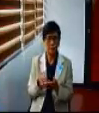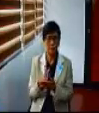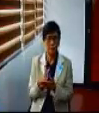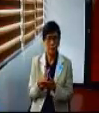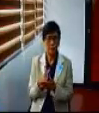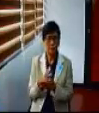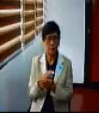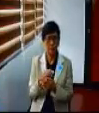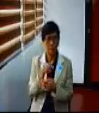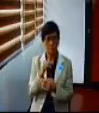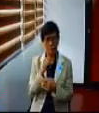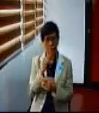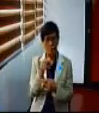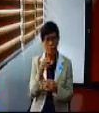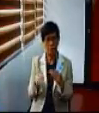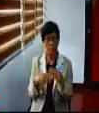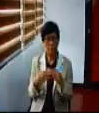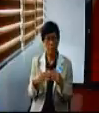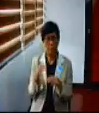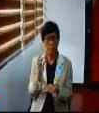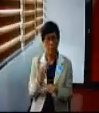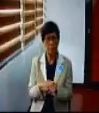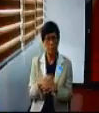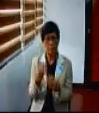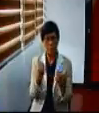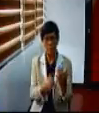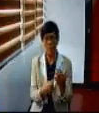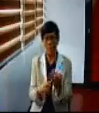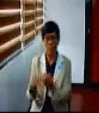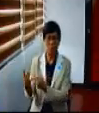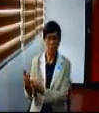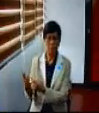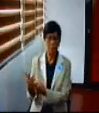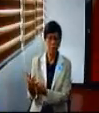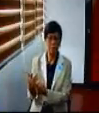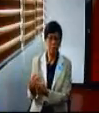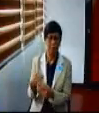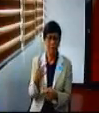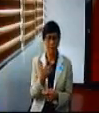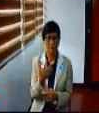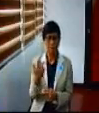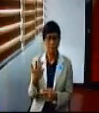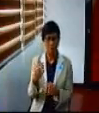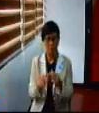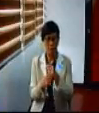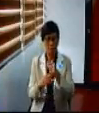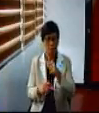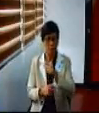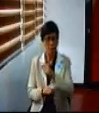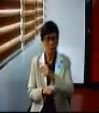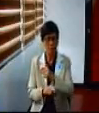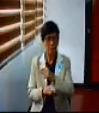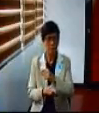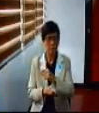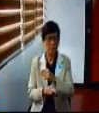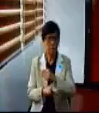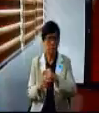have to be based on dialogue. These three pillars, therefore, pull together